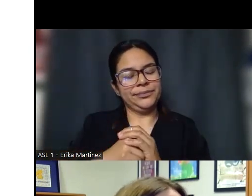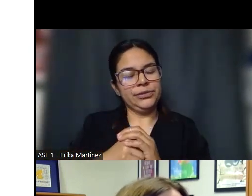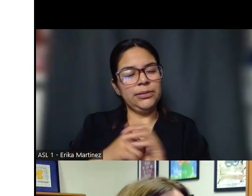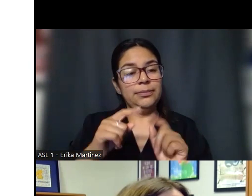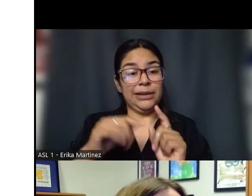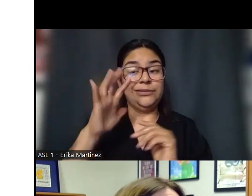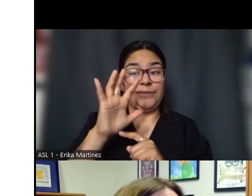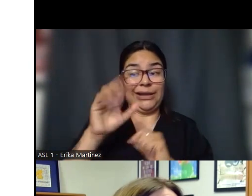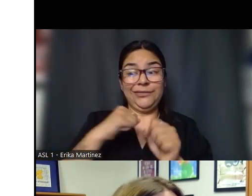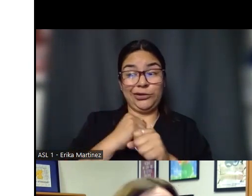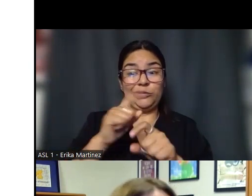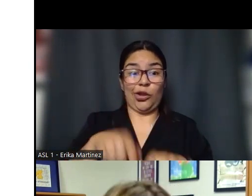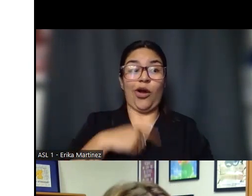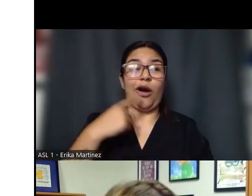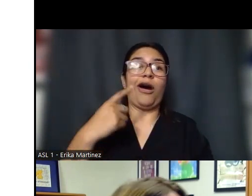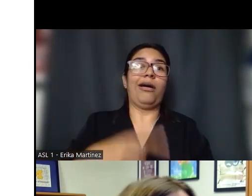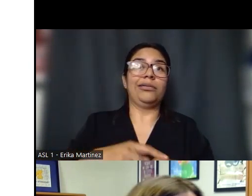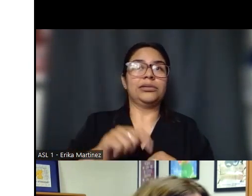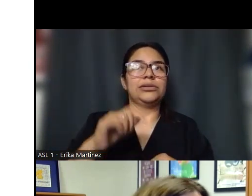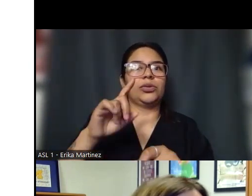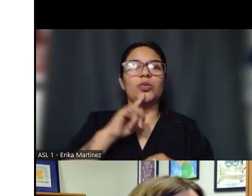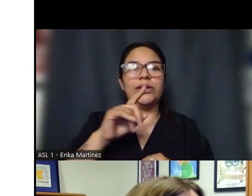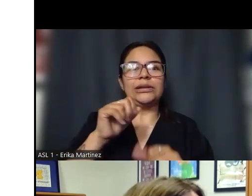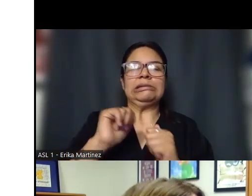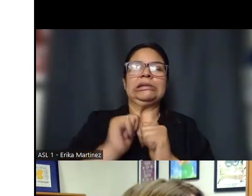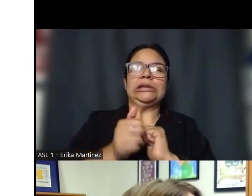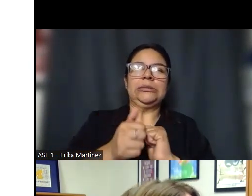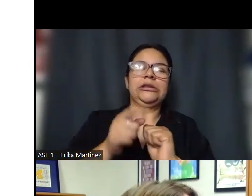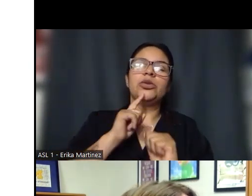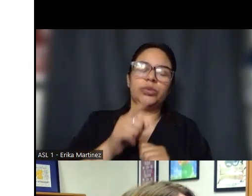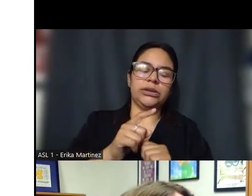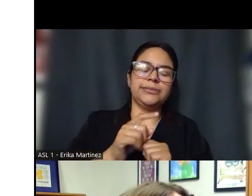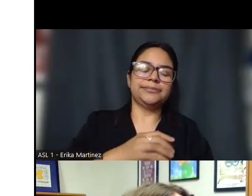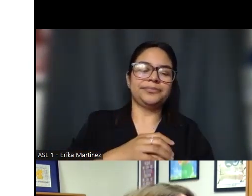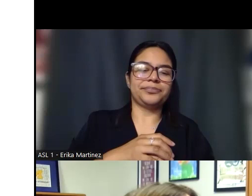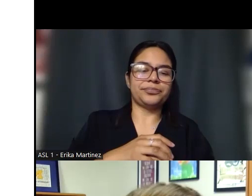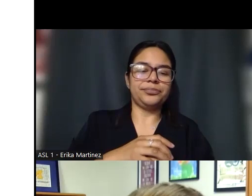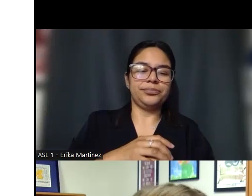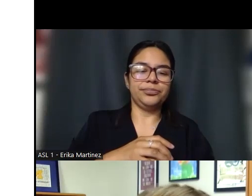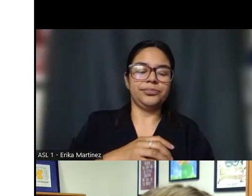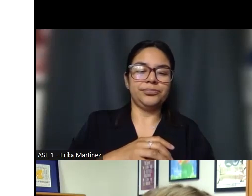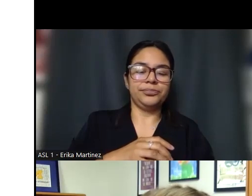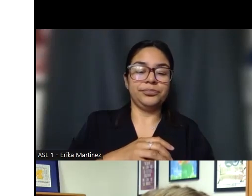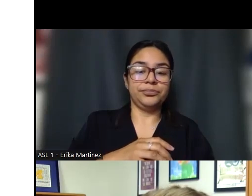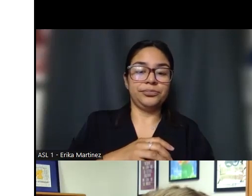is a long time to wait to compete. So it is a double-edged sword. Next slide.